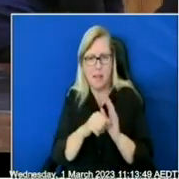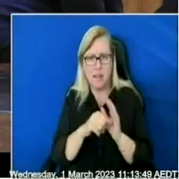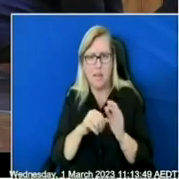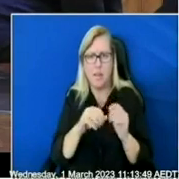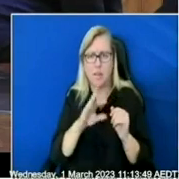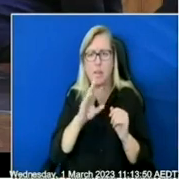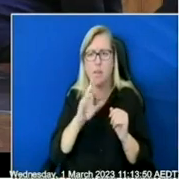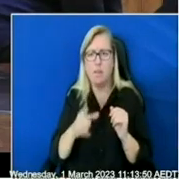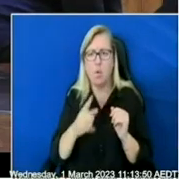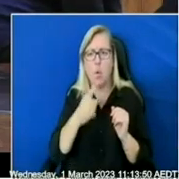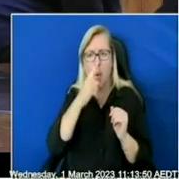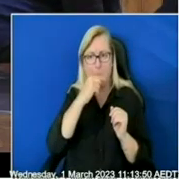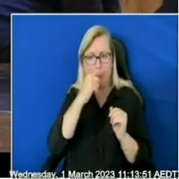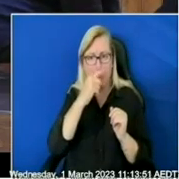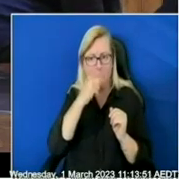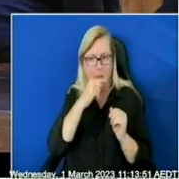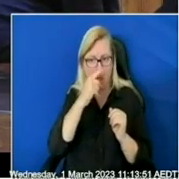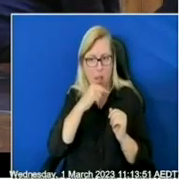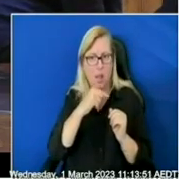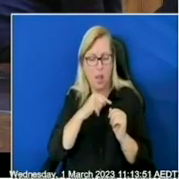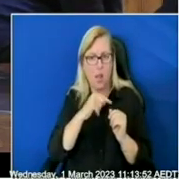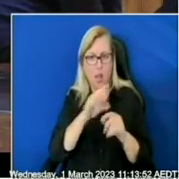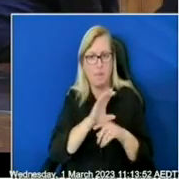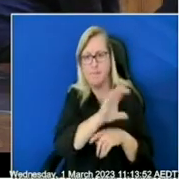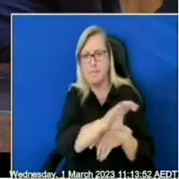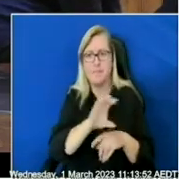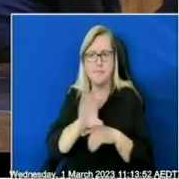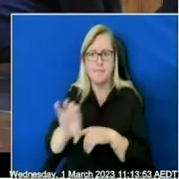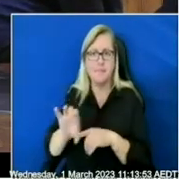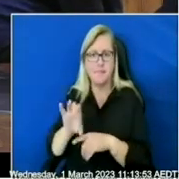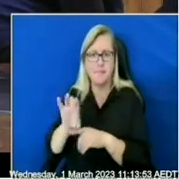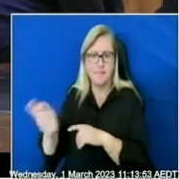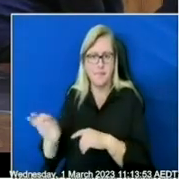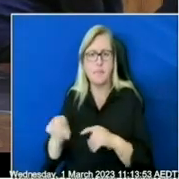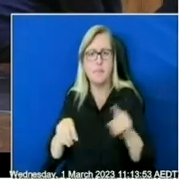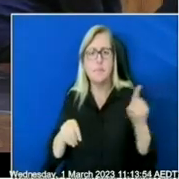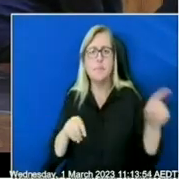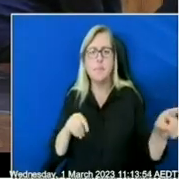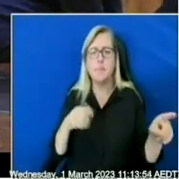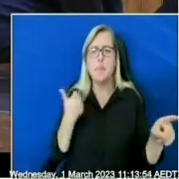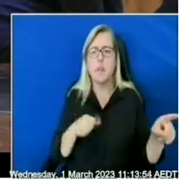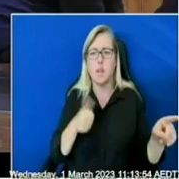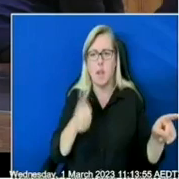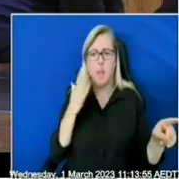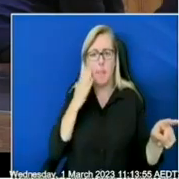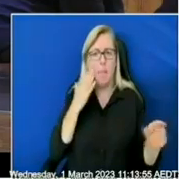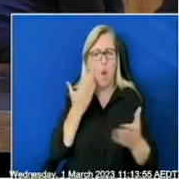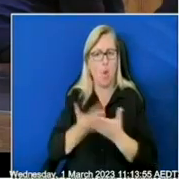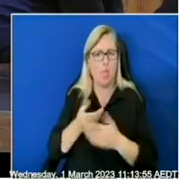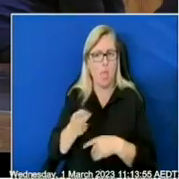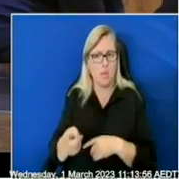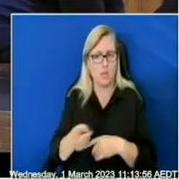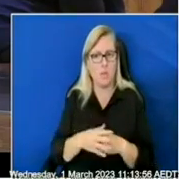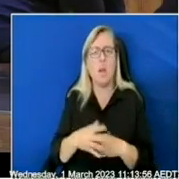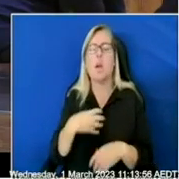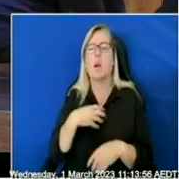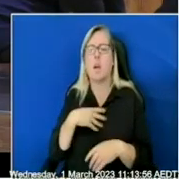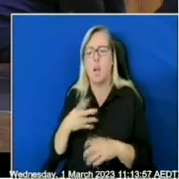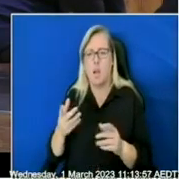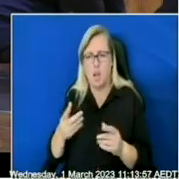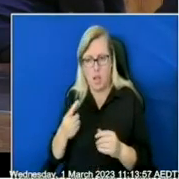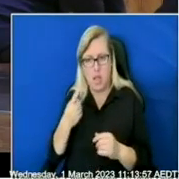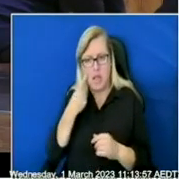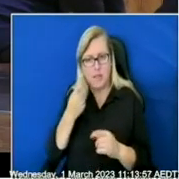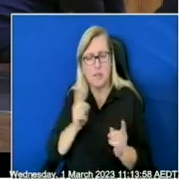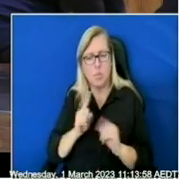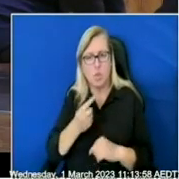names? Oh, yeah, I see. So, yes. I see what you're saying. There's in a certain amount of time of death